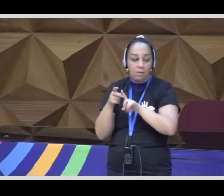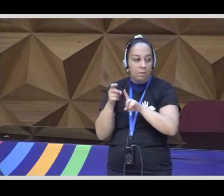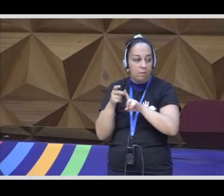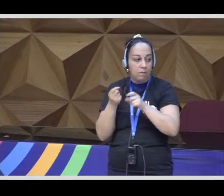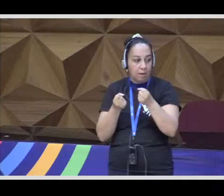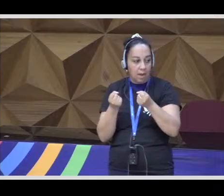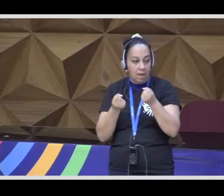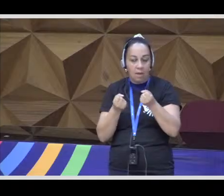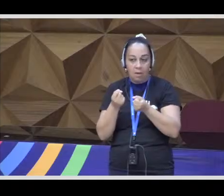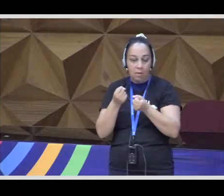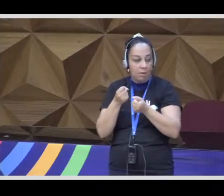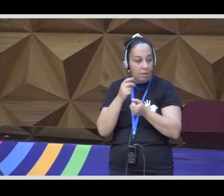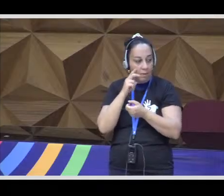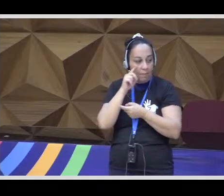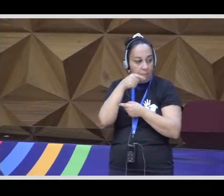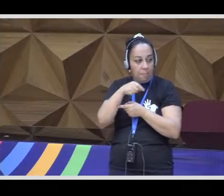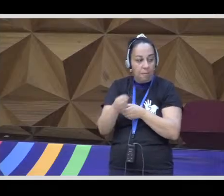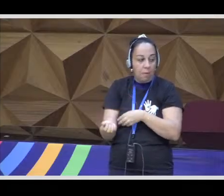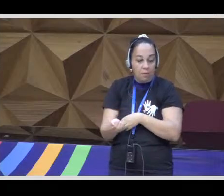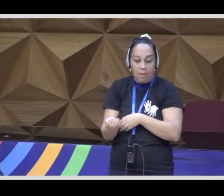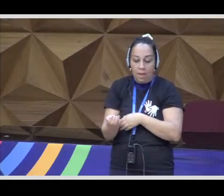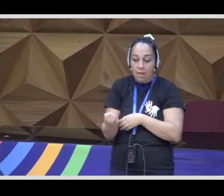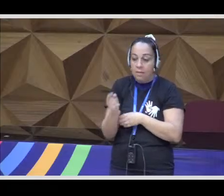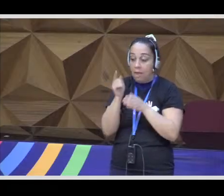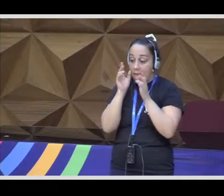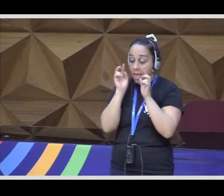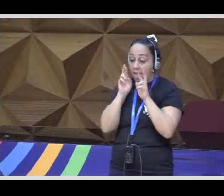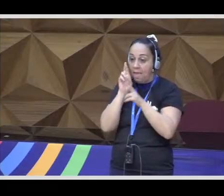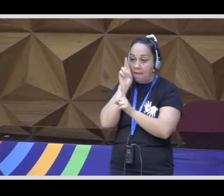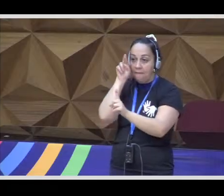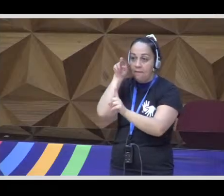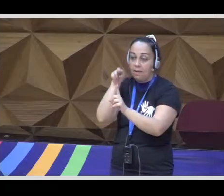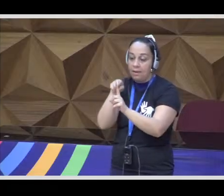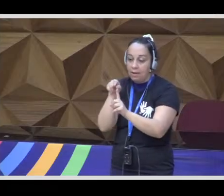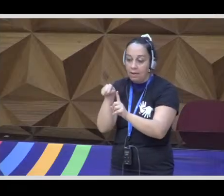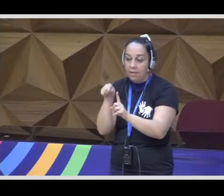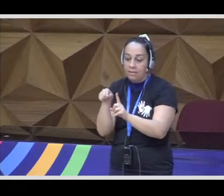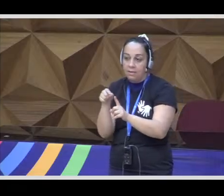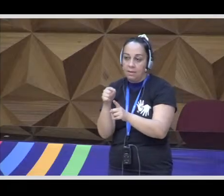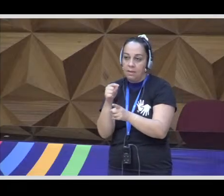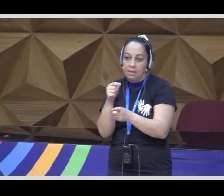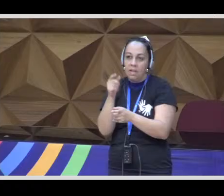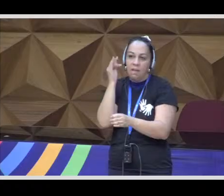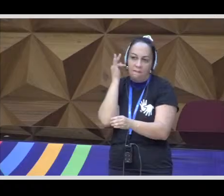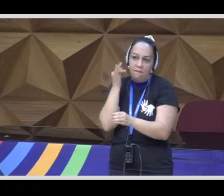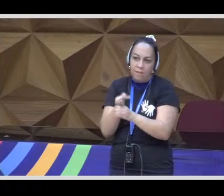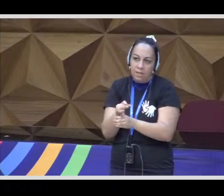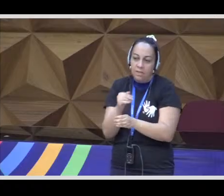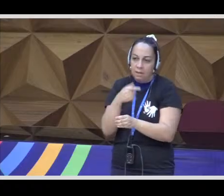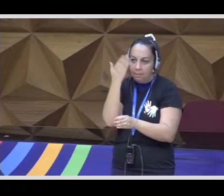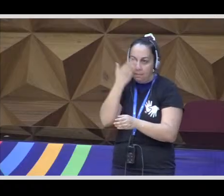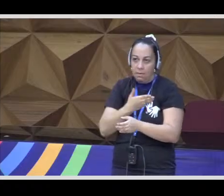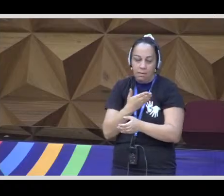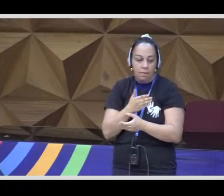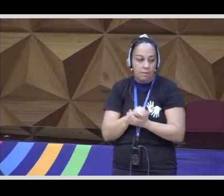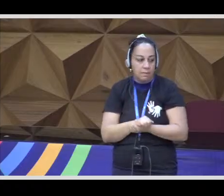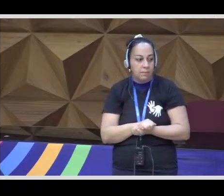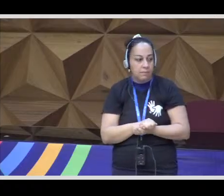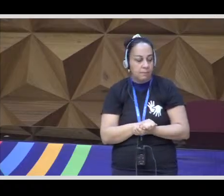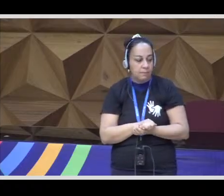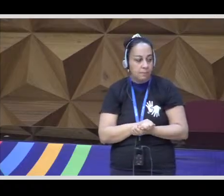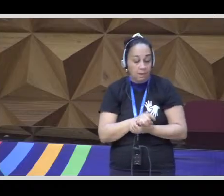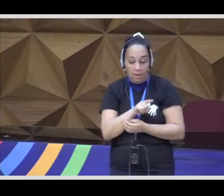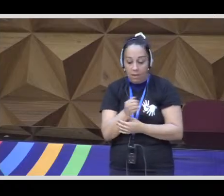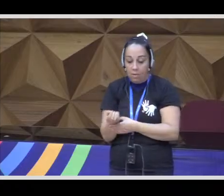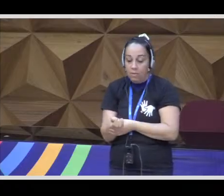physics-based cues. So those dice give you a very strong cue of the physics that's happening. When the